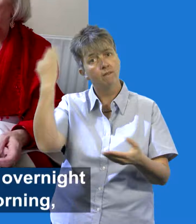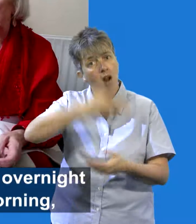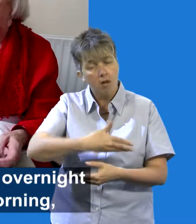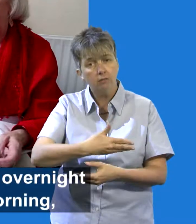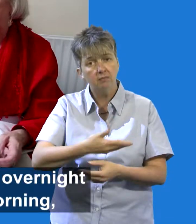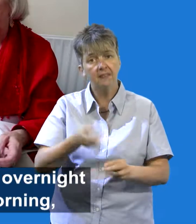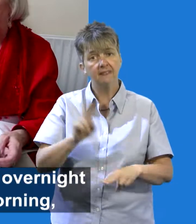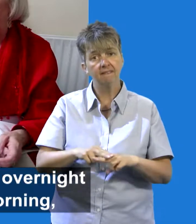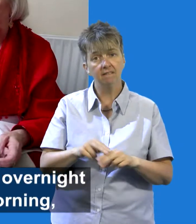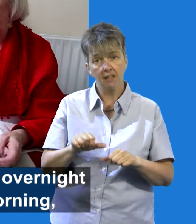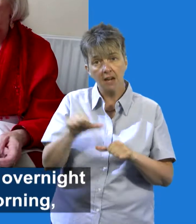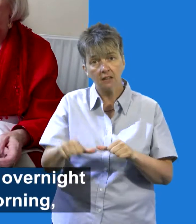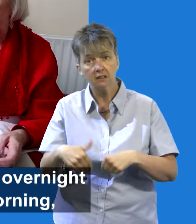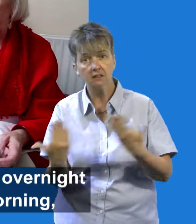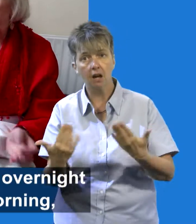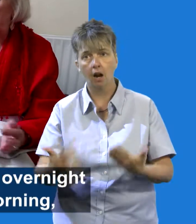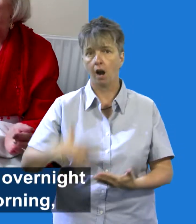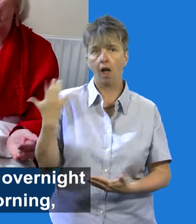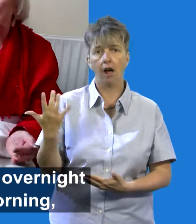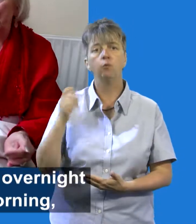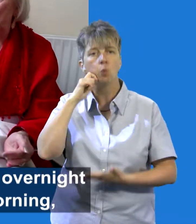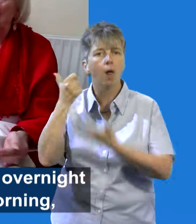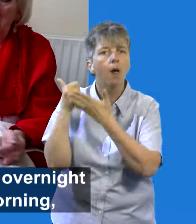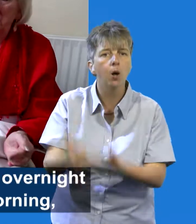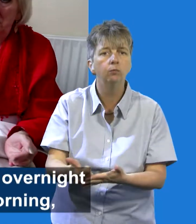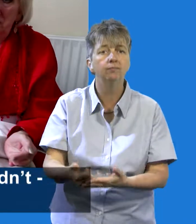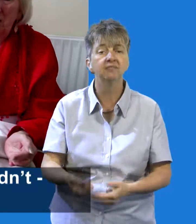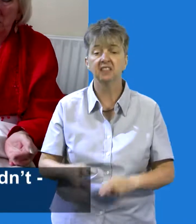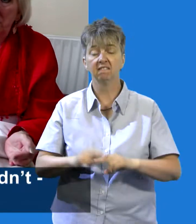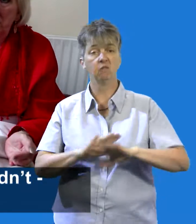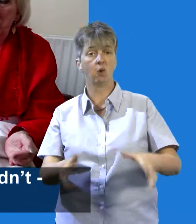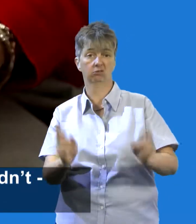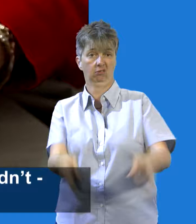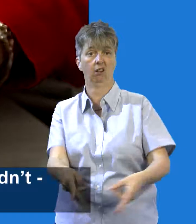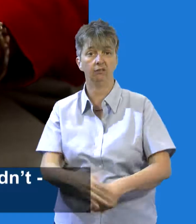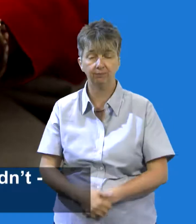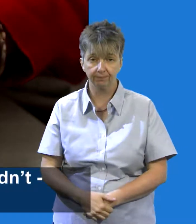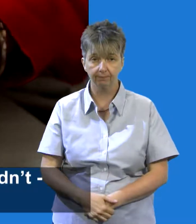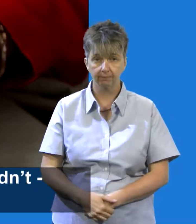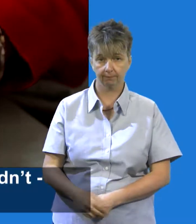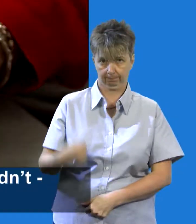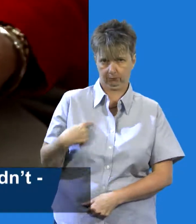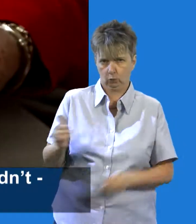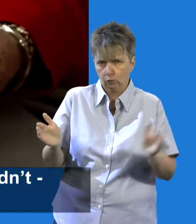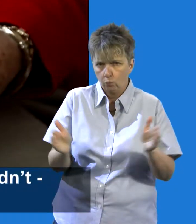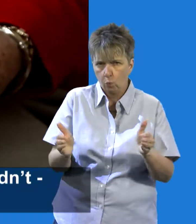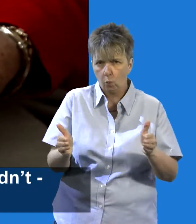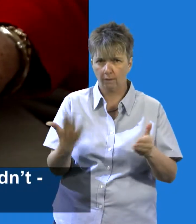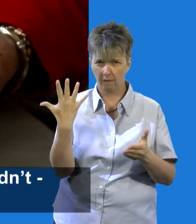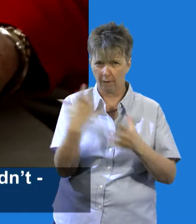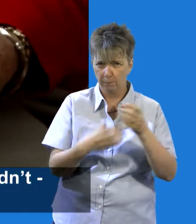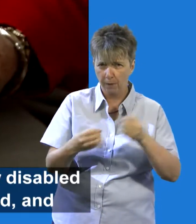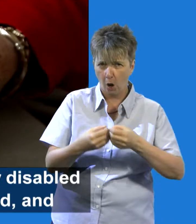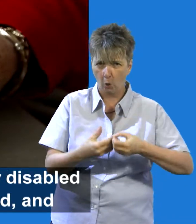And in those days they left you in a cot overnight. If you survived to the morning they would help you. If you didn't, then you were